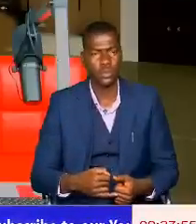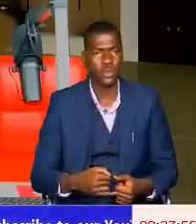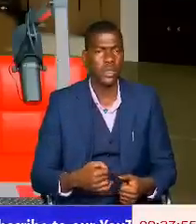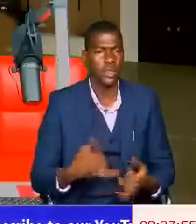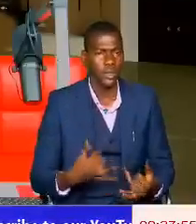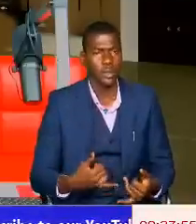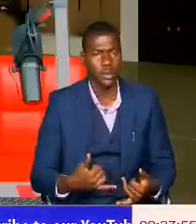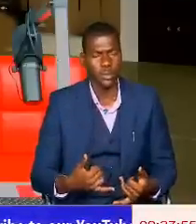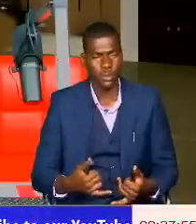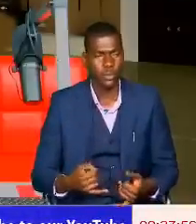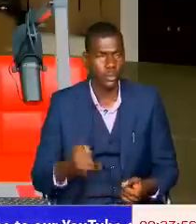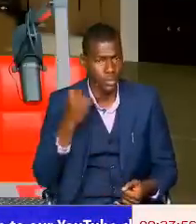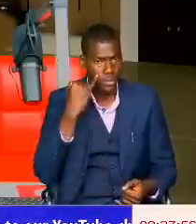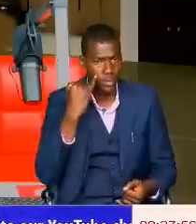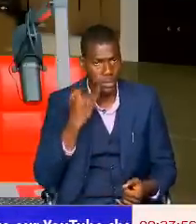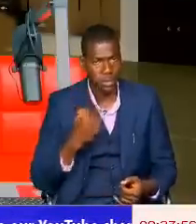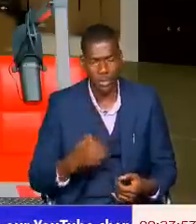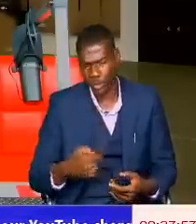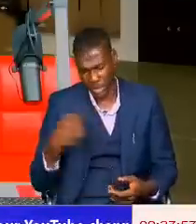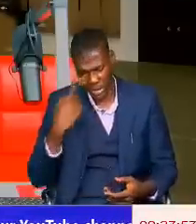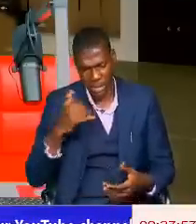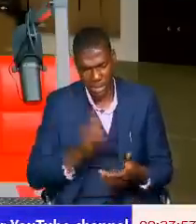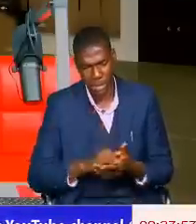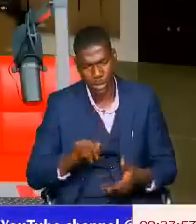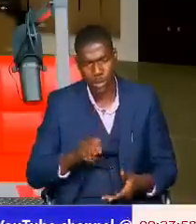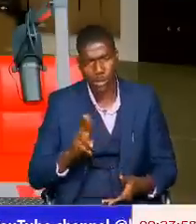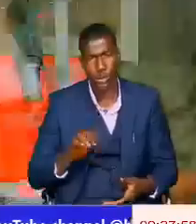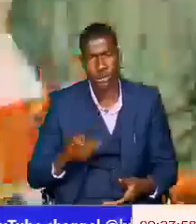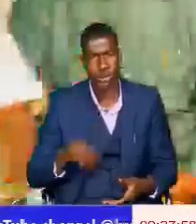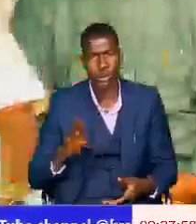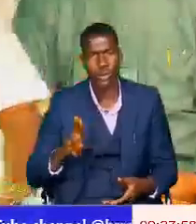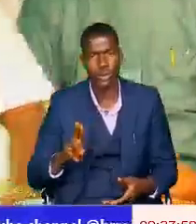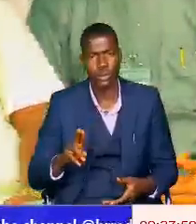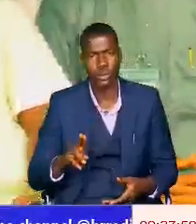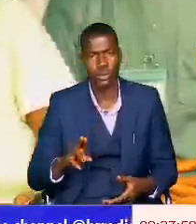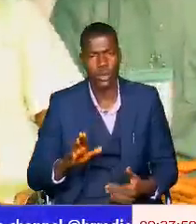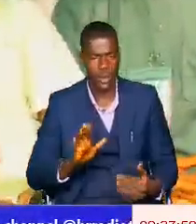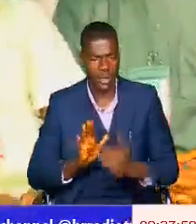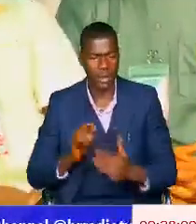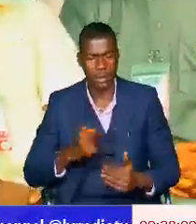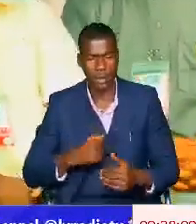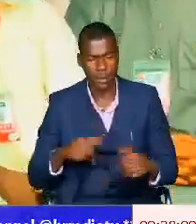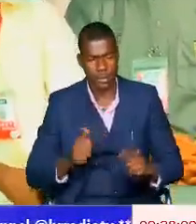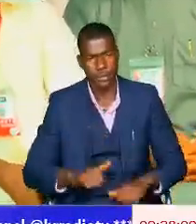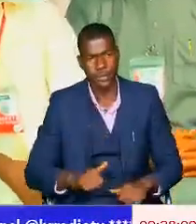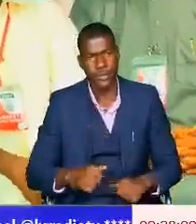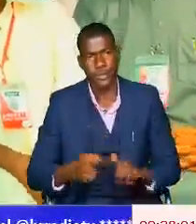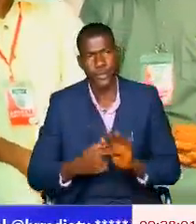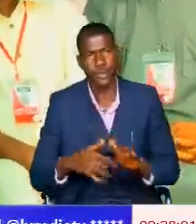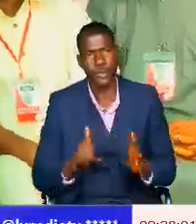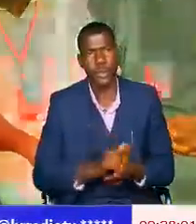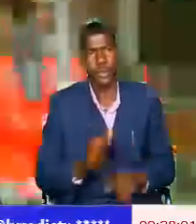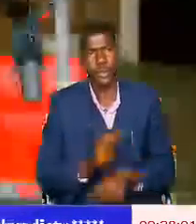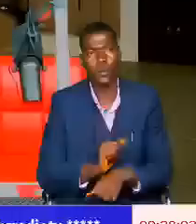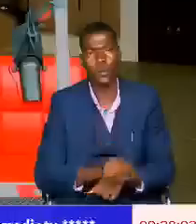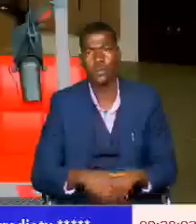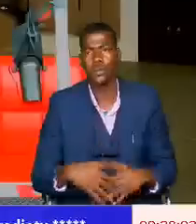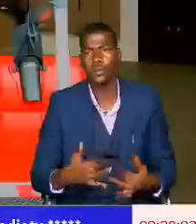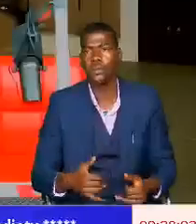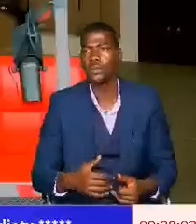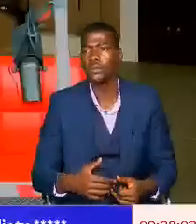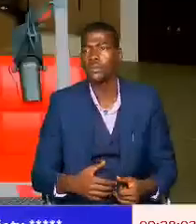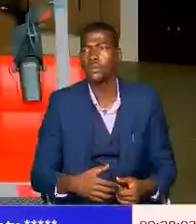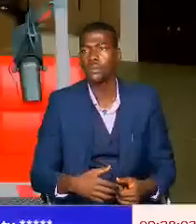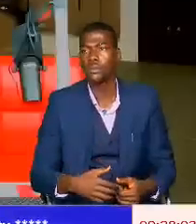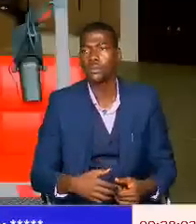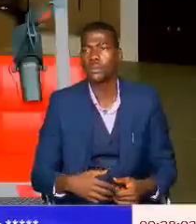get juju. Try me with juju. Make you prove, say juju, they work. Yes, daddy, quickly. My ordinary president, I